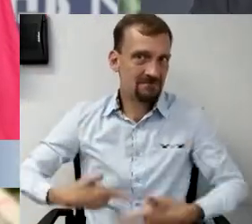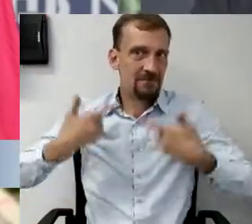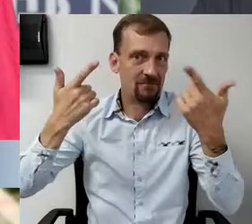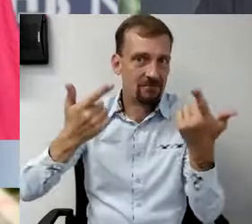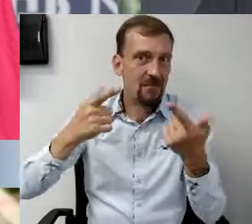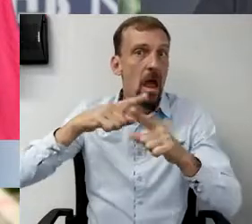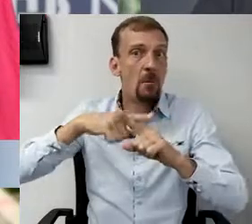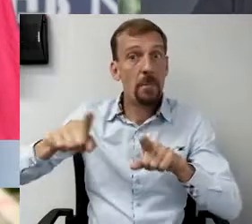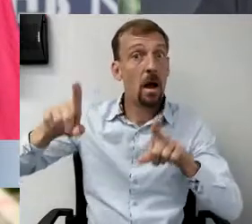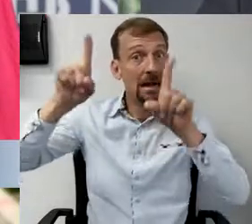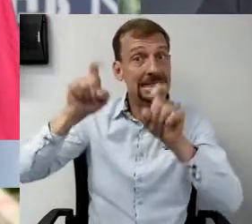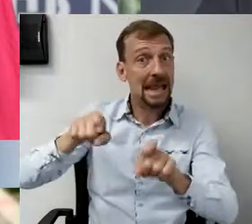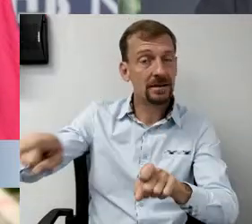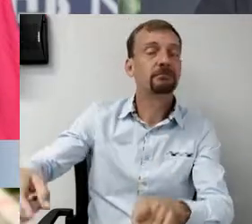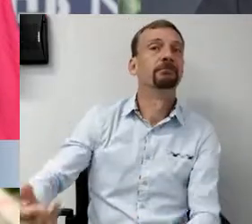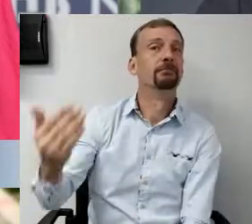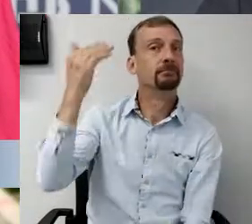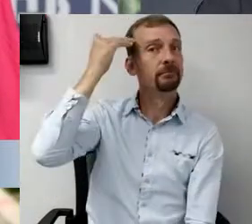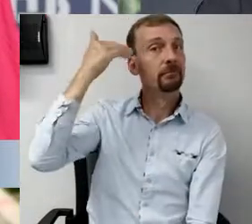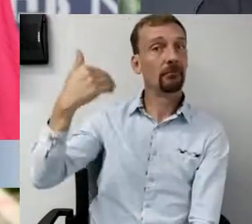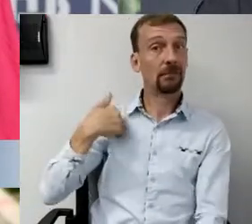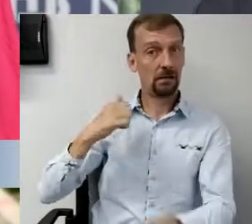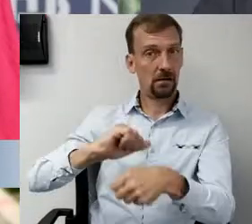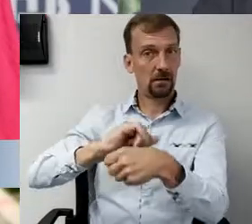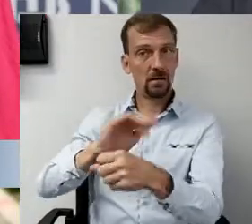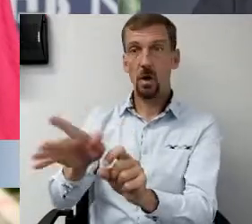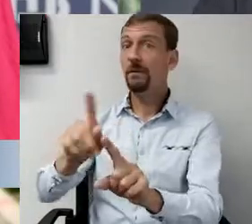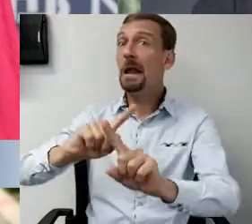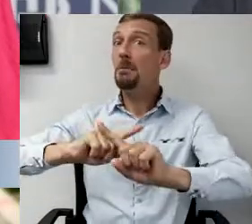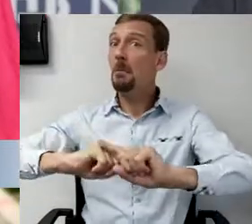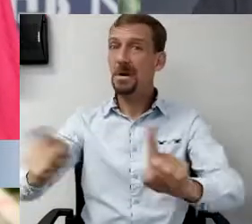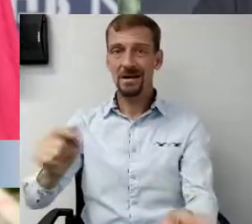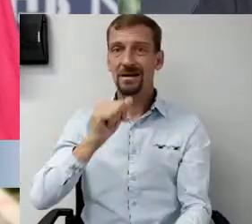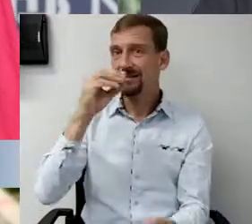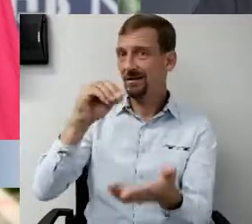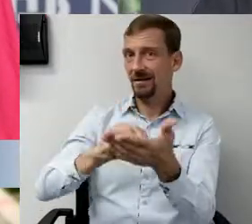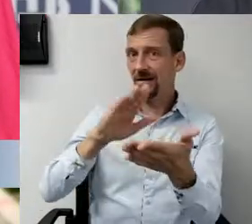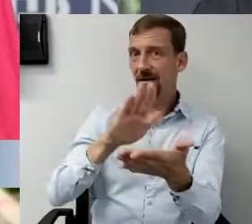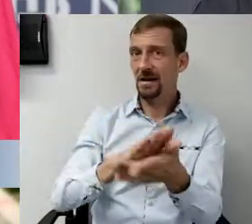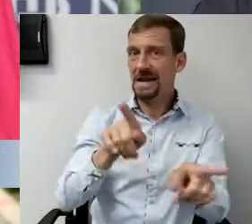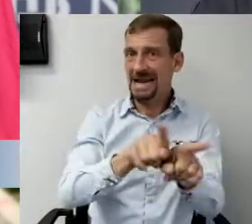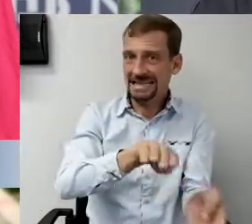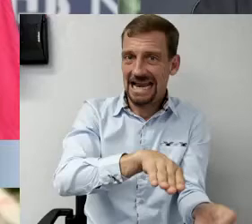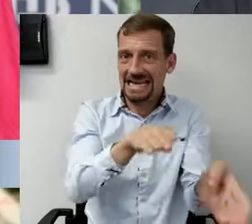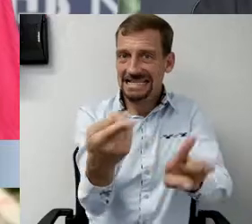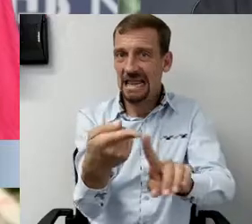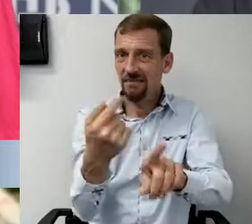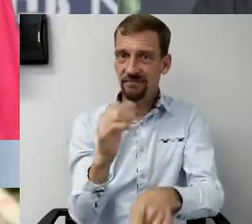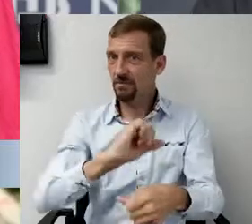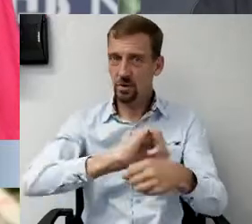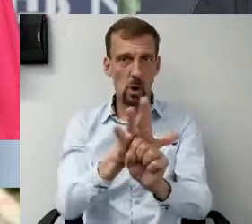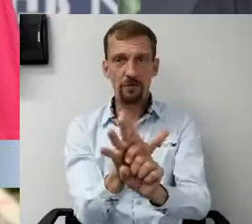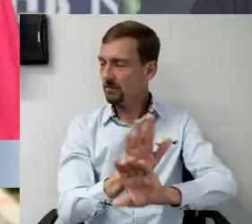death. COVID would be listed as present, but it would not be a COVID death.